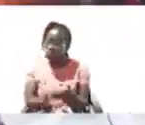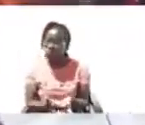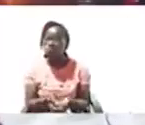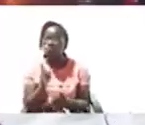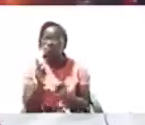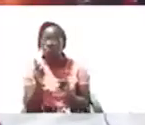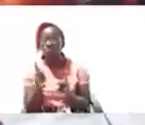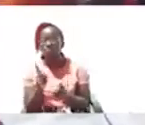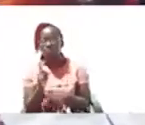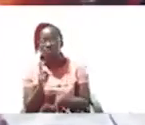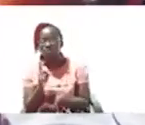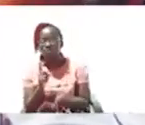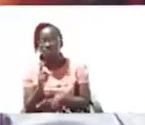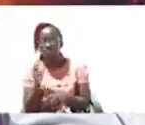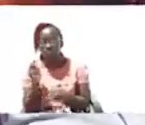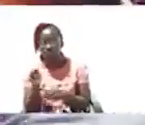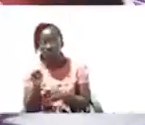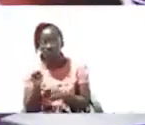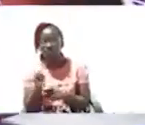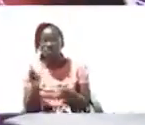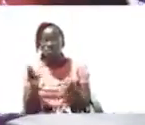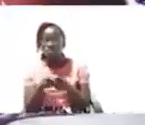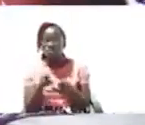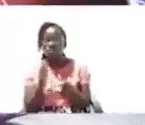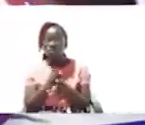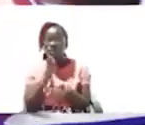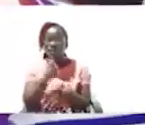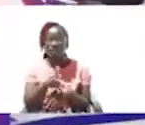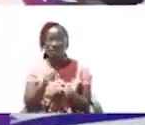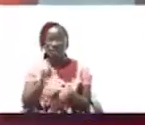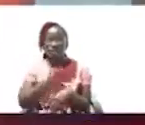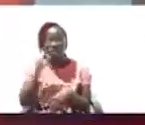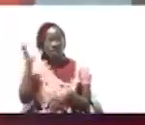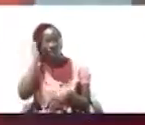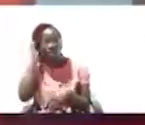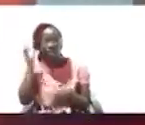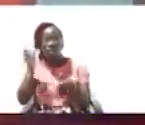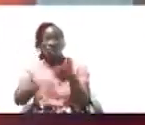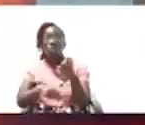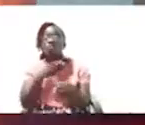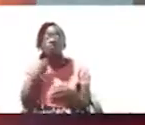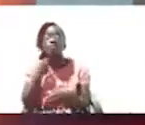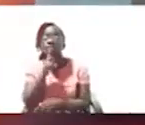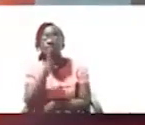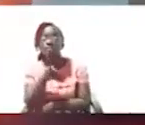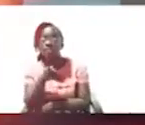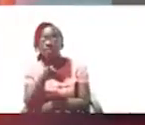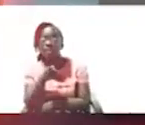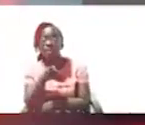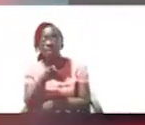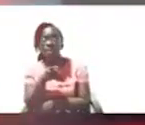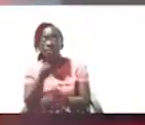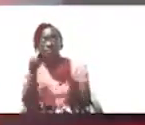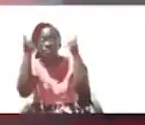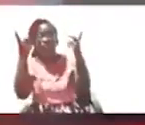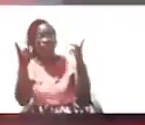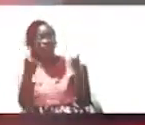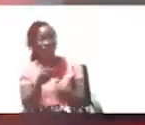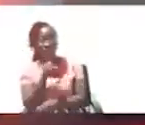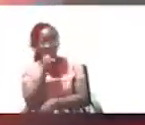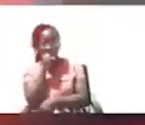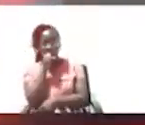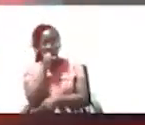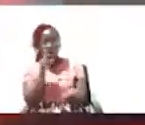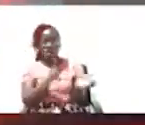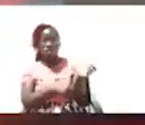tia some na papa no kain no when I heard what the man said hey hey And then they only know pie. As for today,